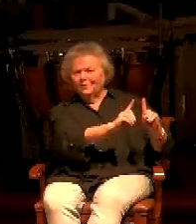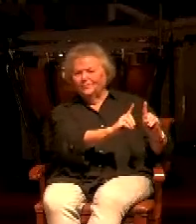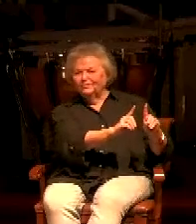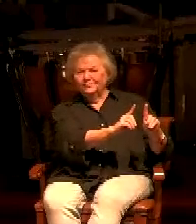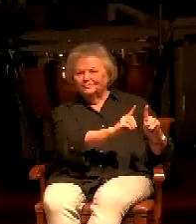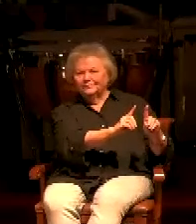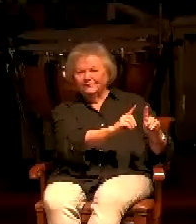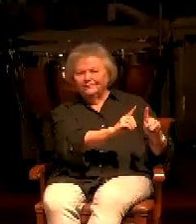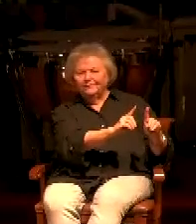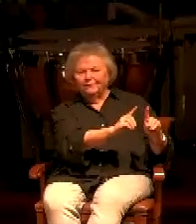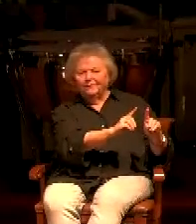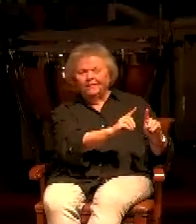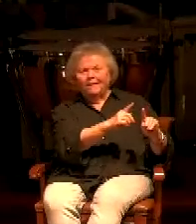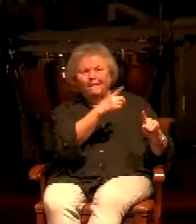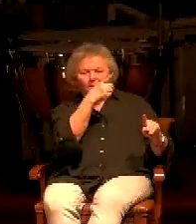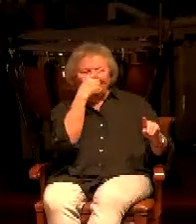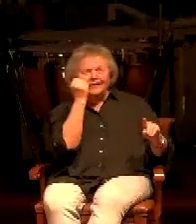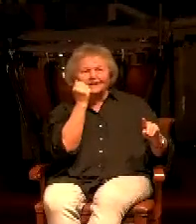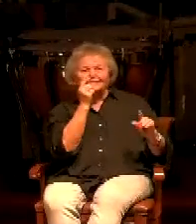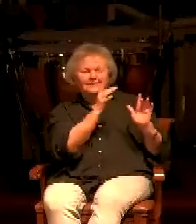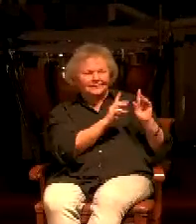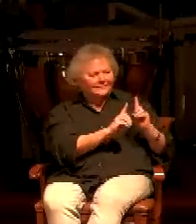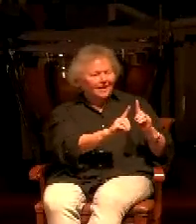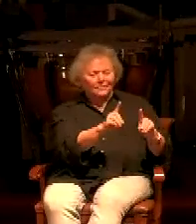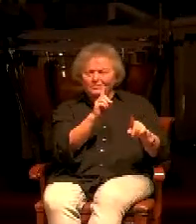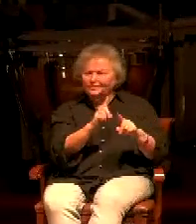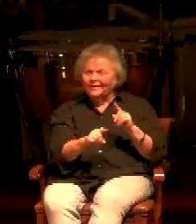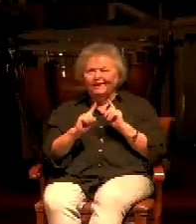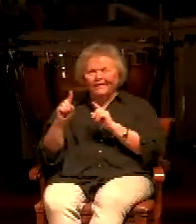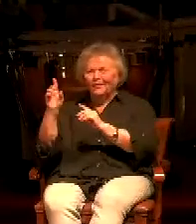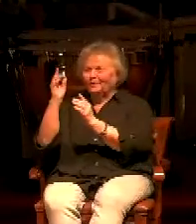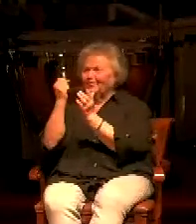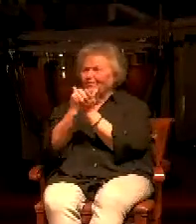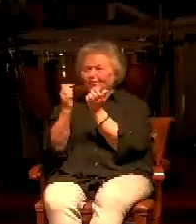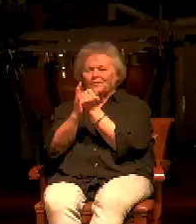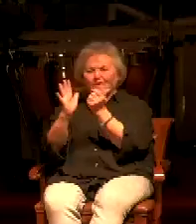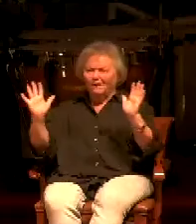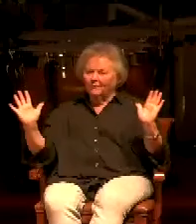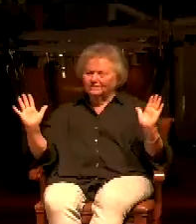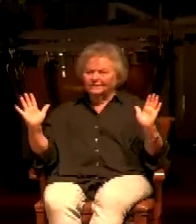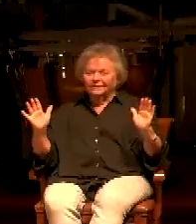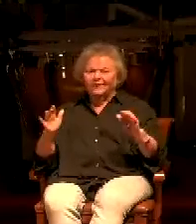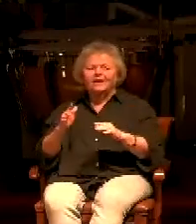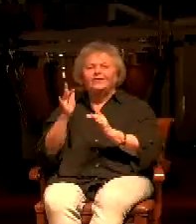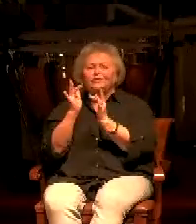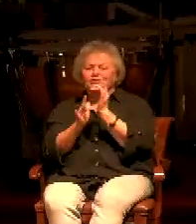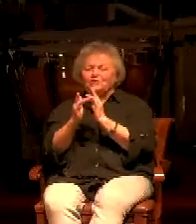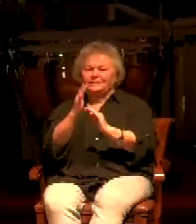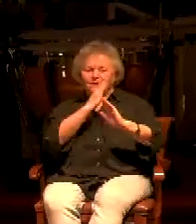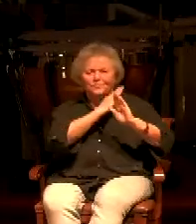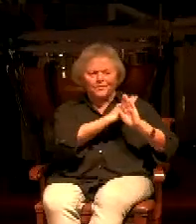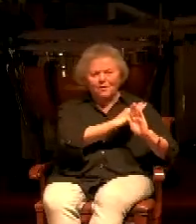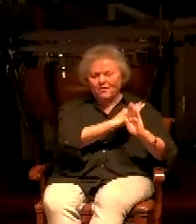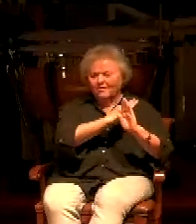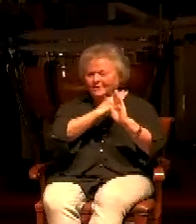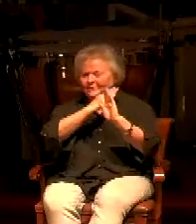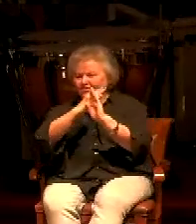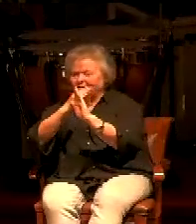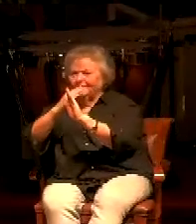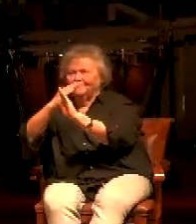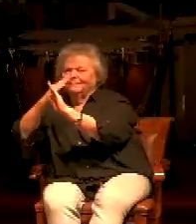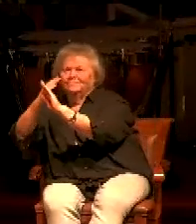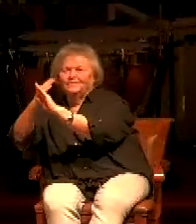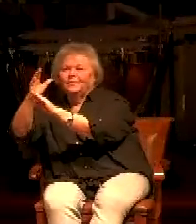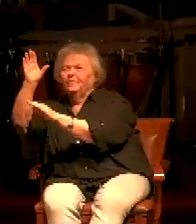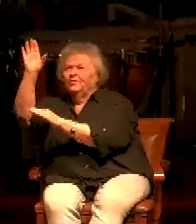cannot die as he's dying. They cannot take on sin as he's taking on sin. He is guarding his sheep all the way to his death,